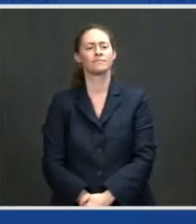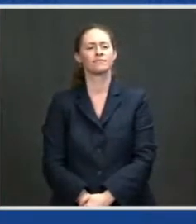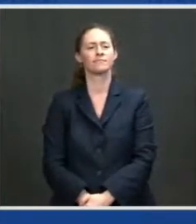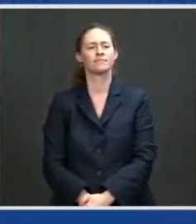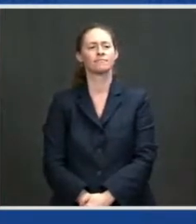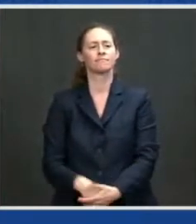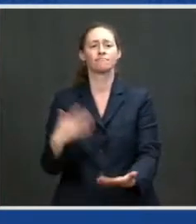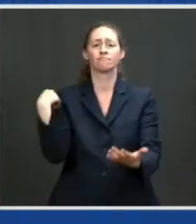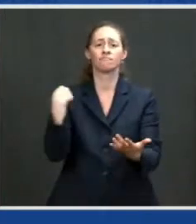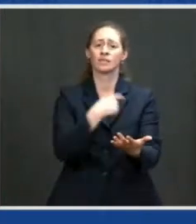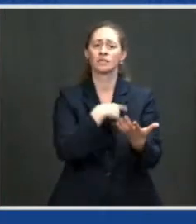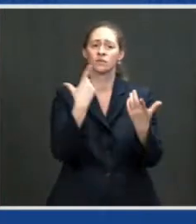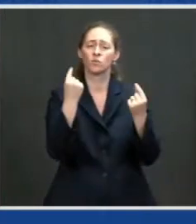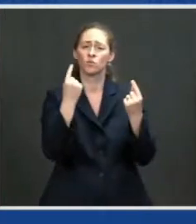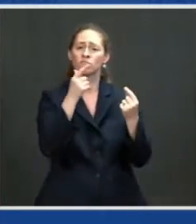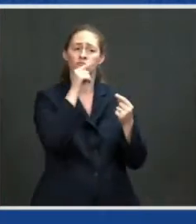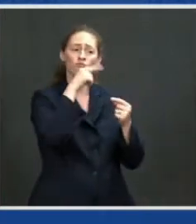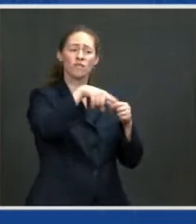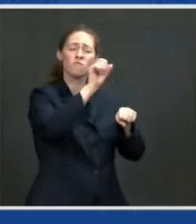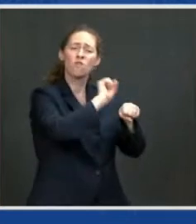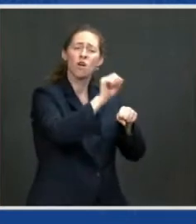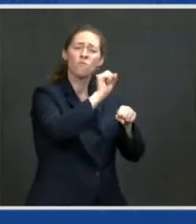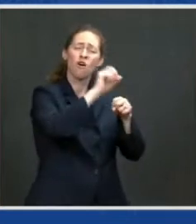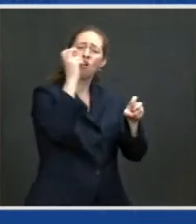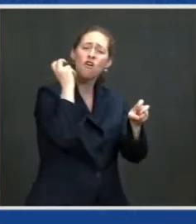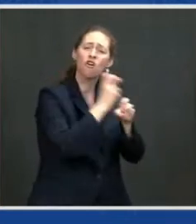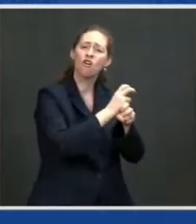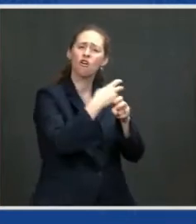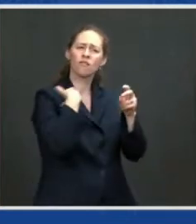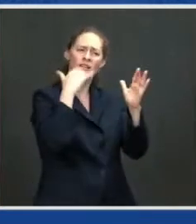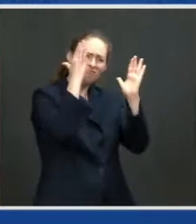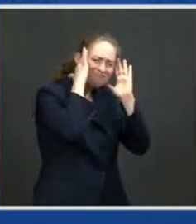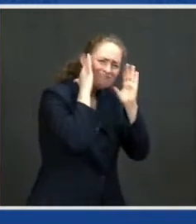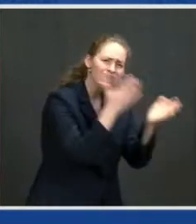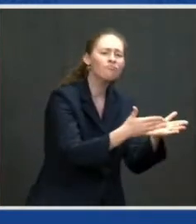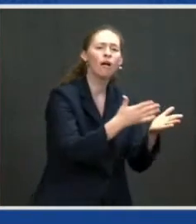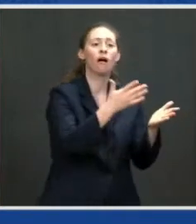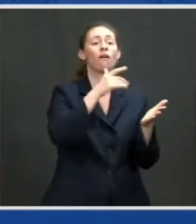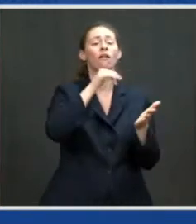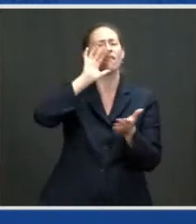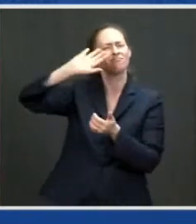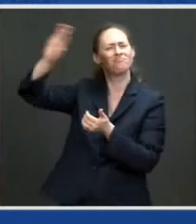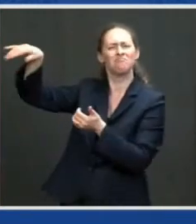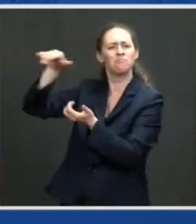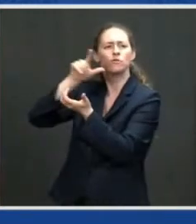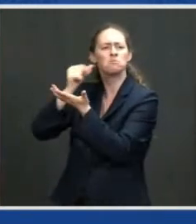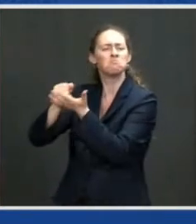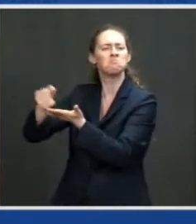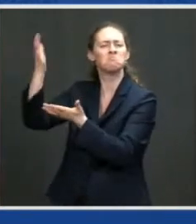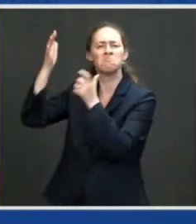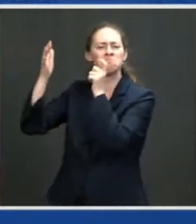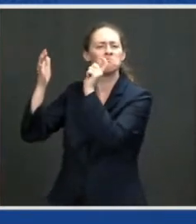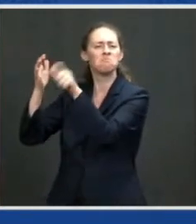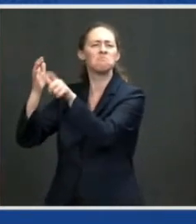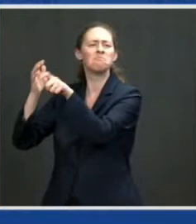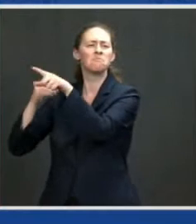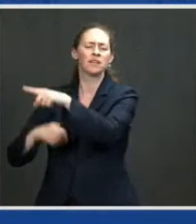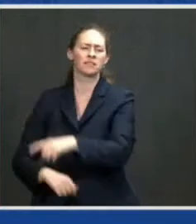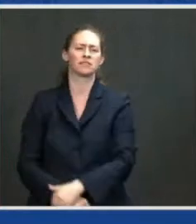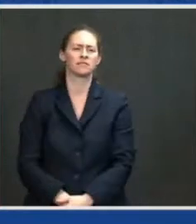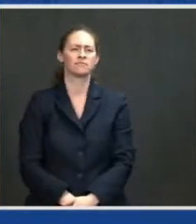nation, not just those at the top. We did a study. 85% of my jobs plan,